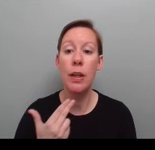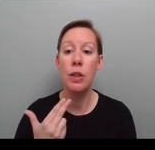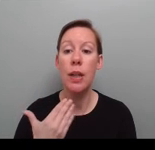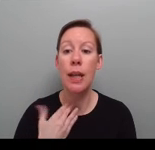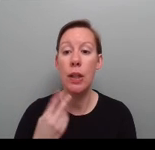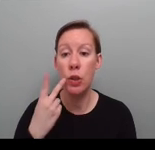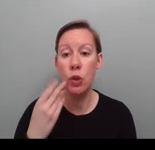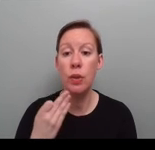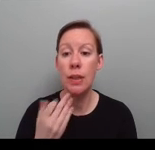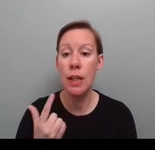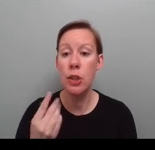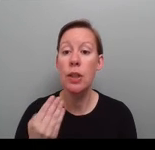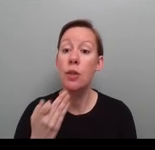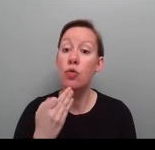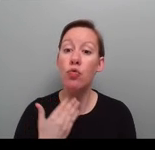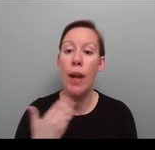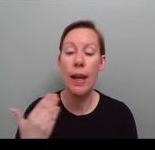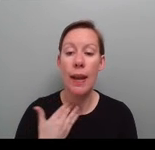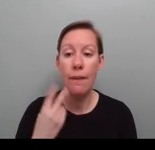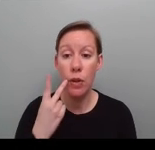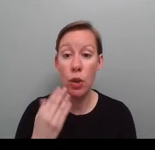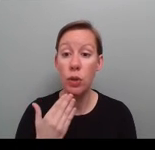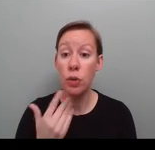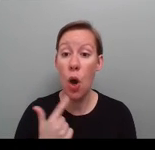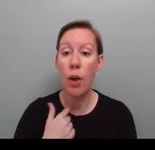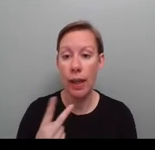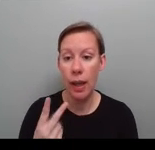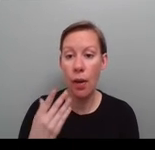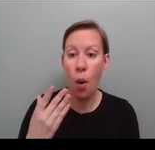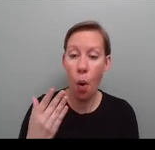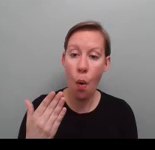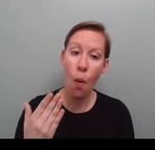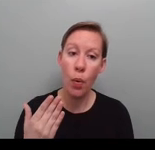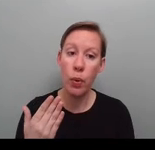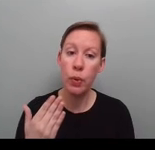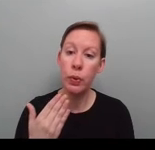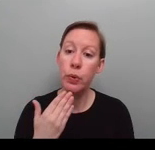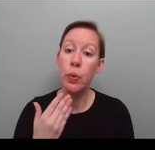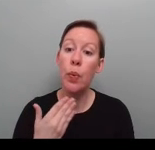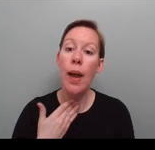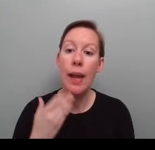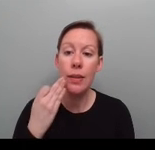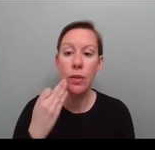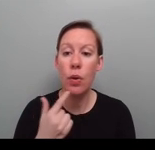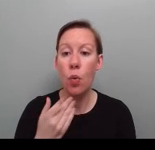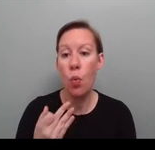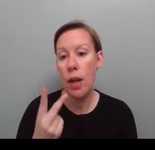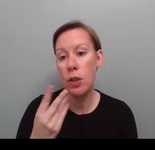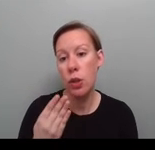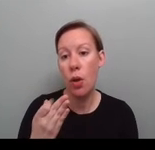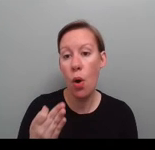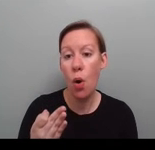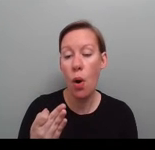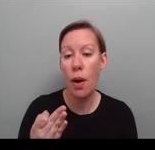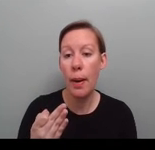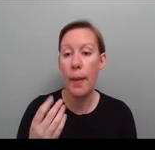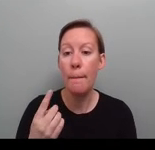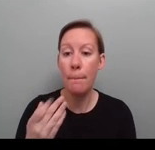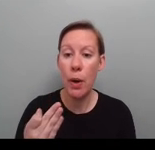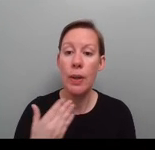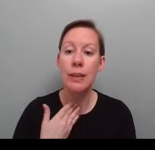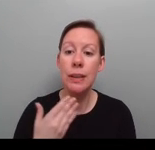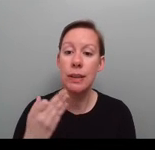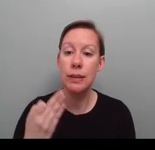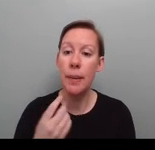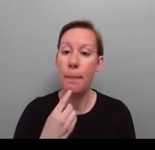This is great when you are talking in the middle of a session, whether it's to answer a question in whole group or if you are participating in